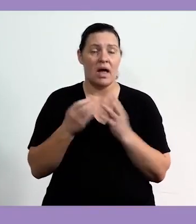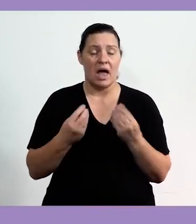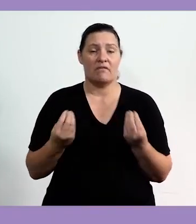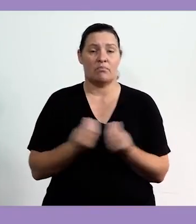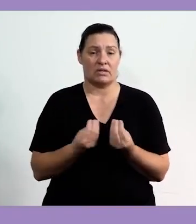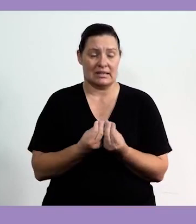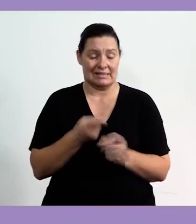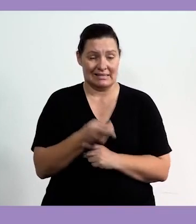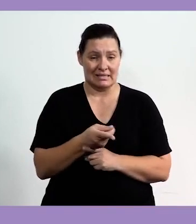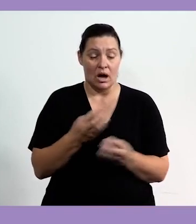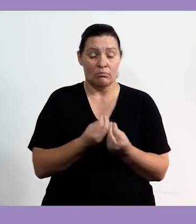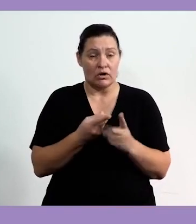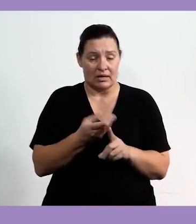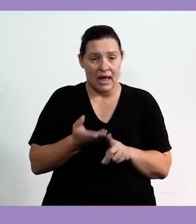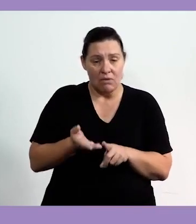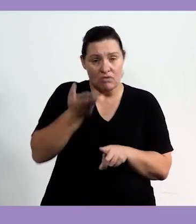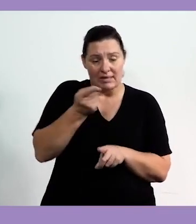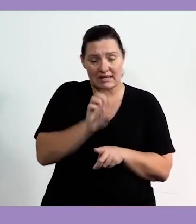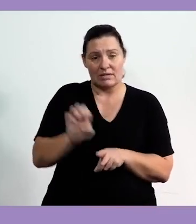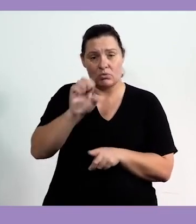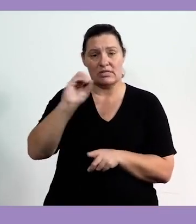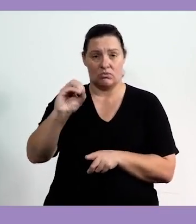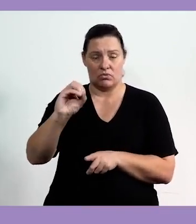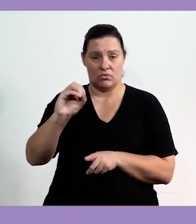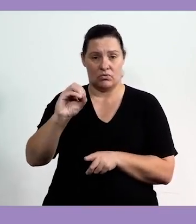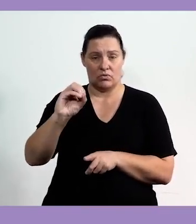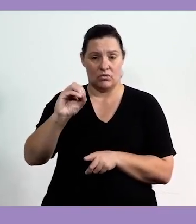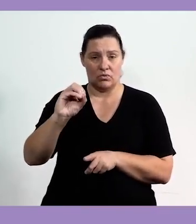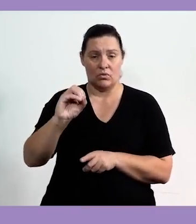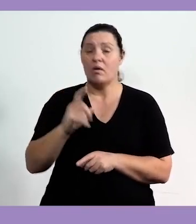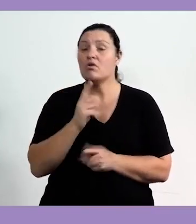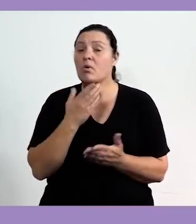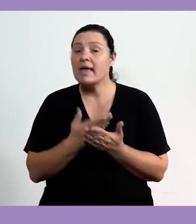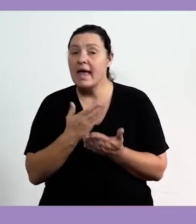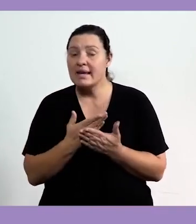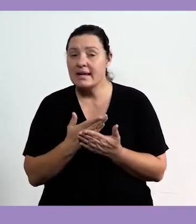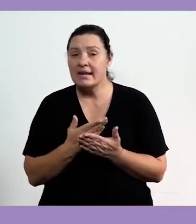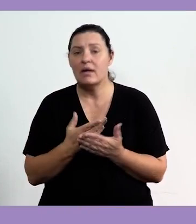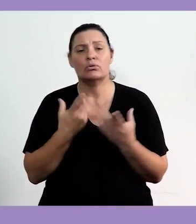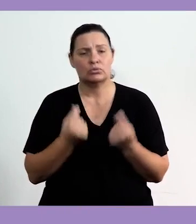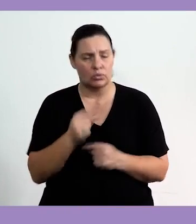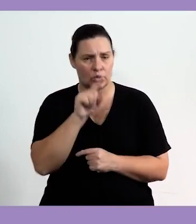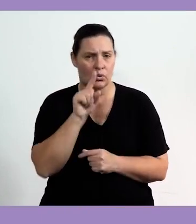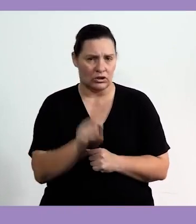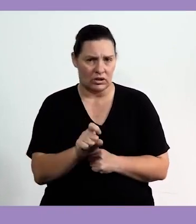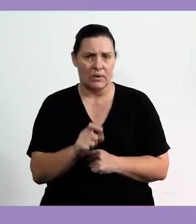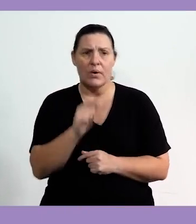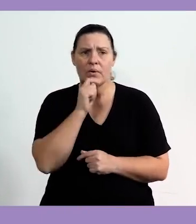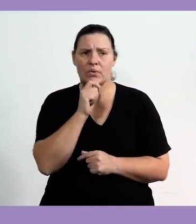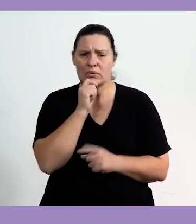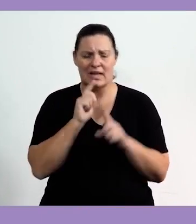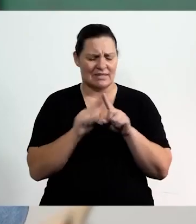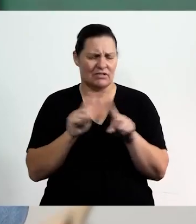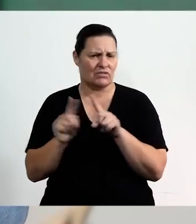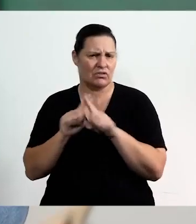Our next example, we have a product, and that product is raised to the exponent 0. You can do this